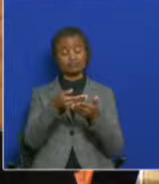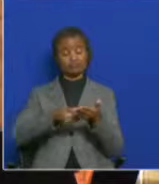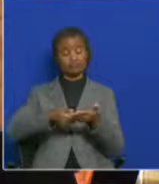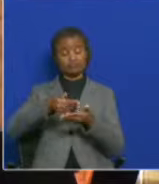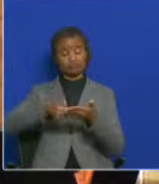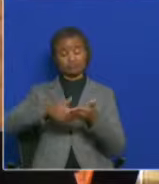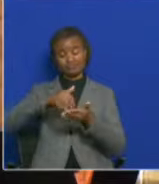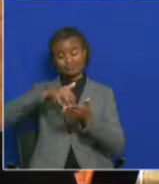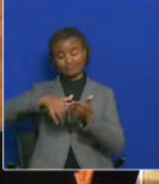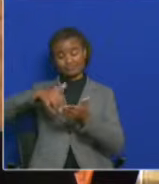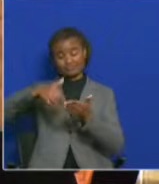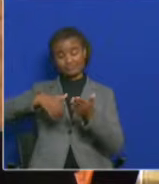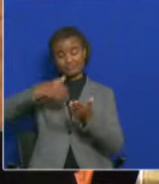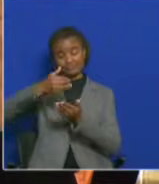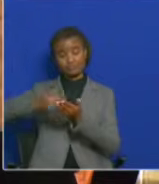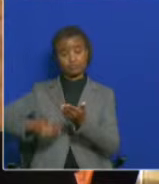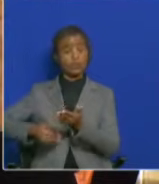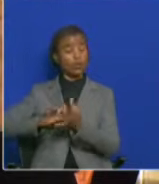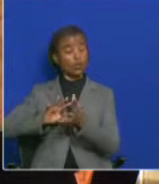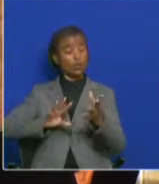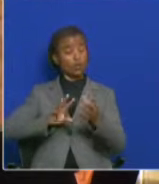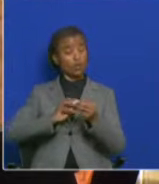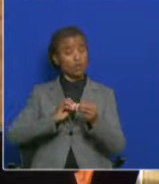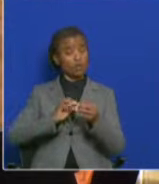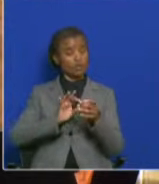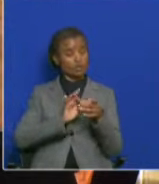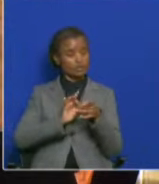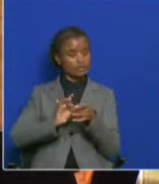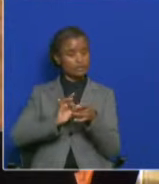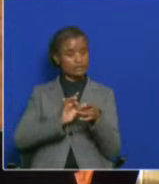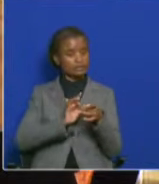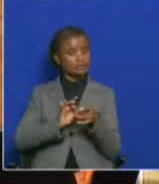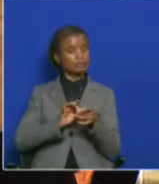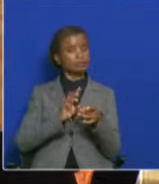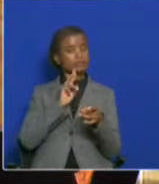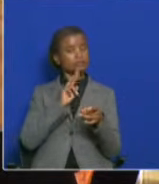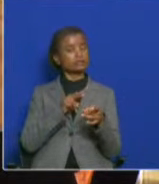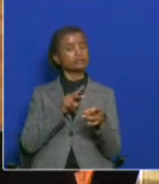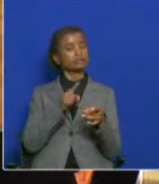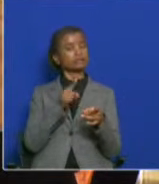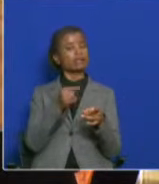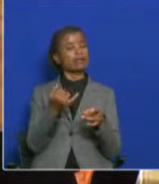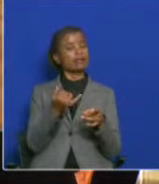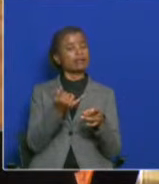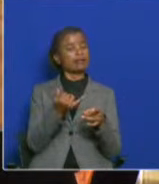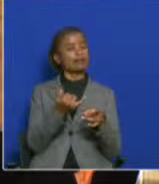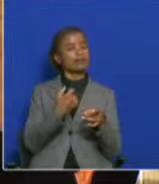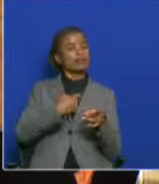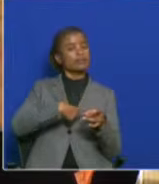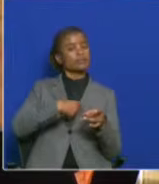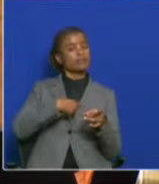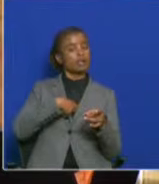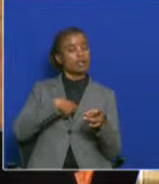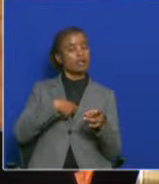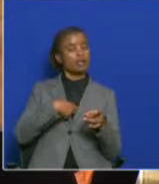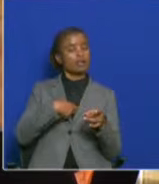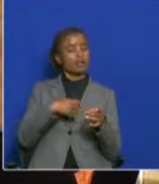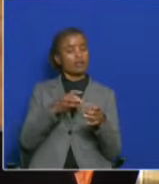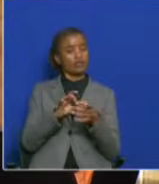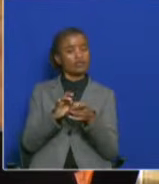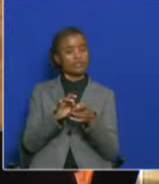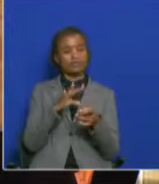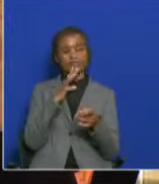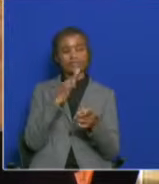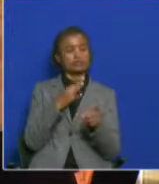that they have a very close personal relationship. This is not some member of the public who happens to call up